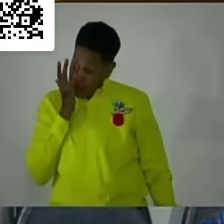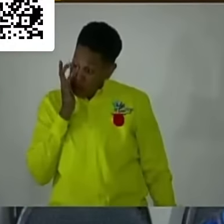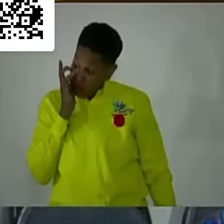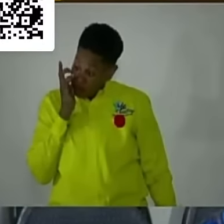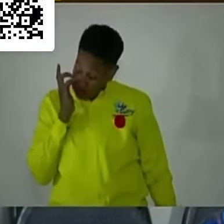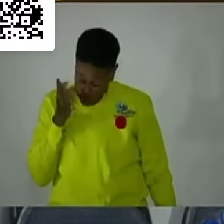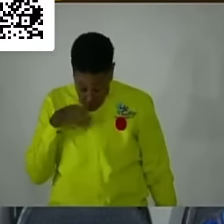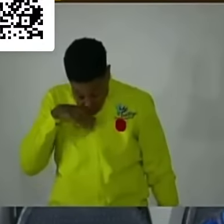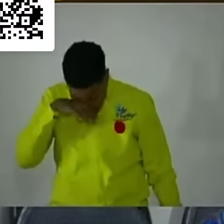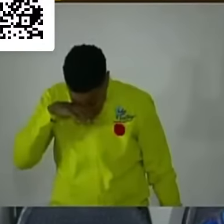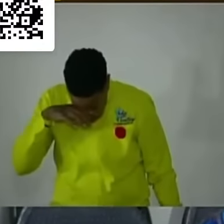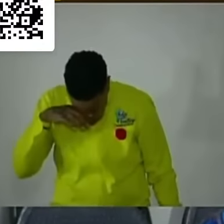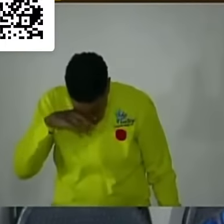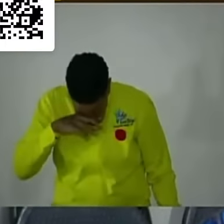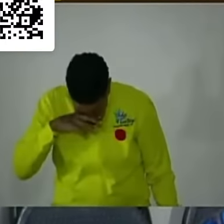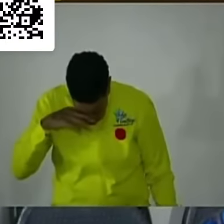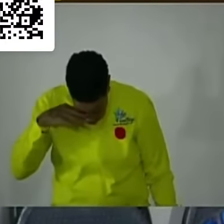The same approach in